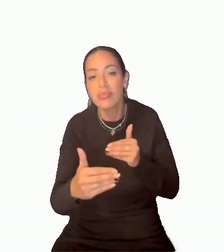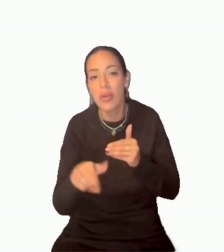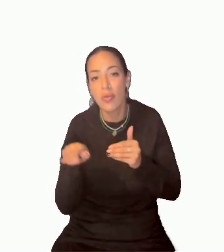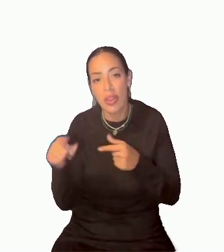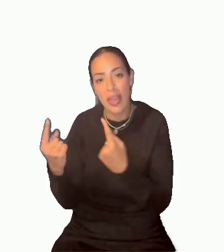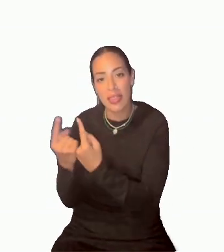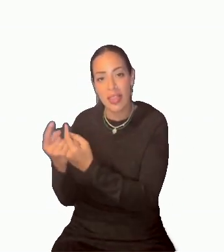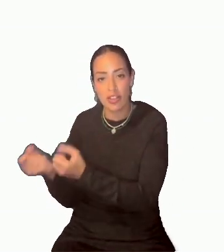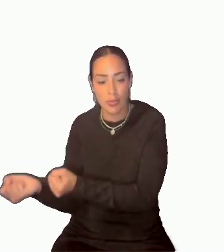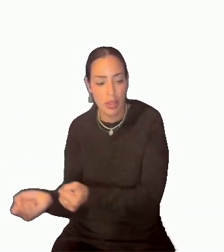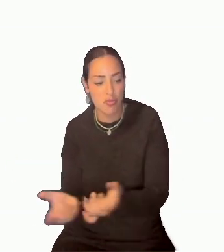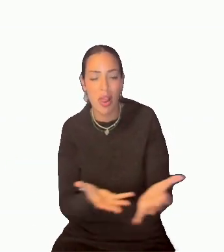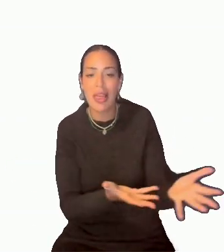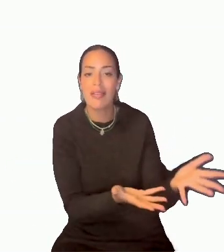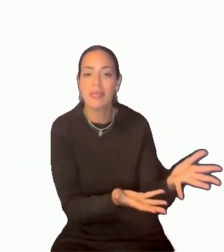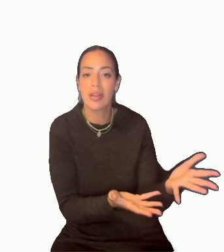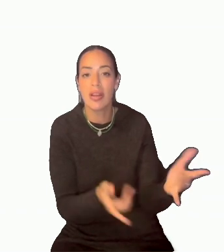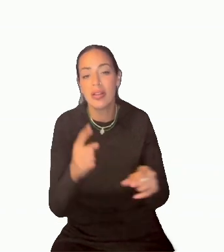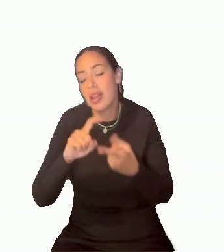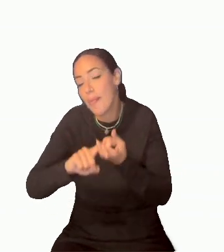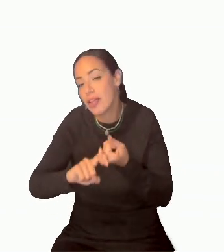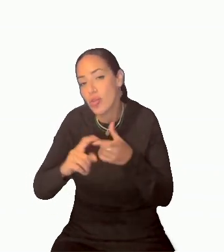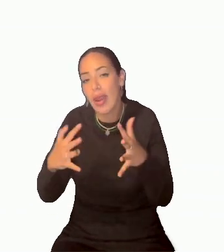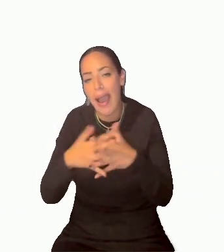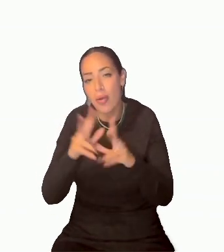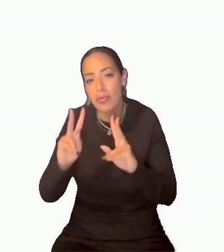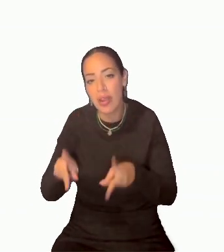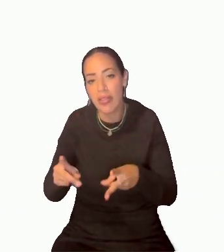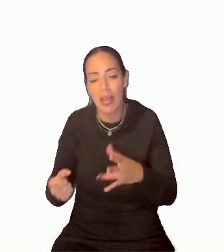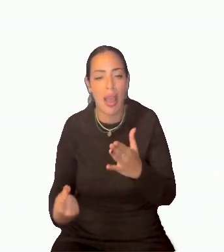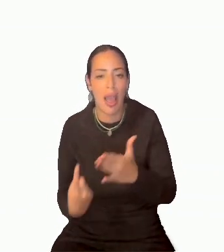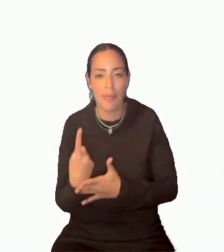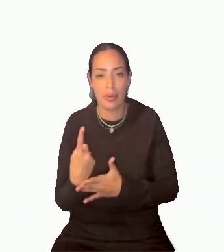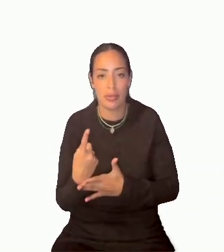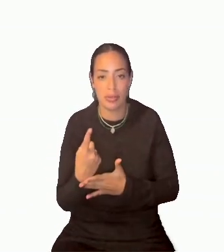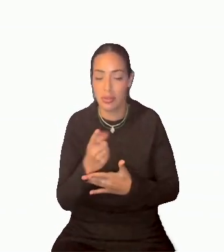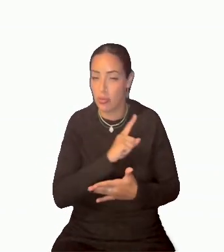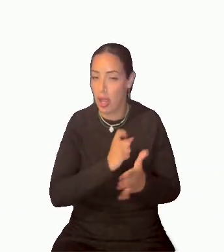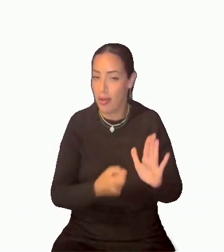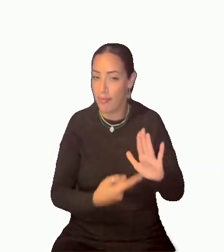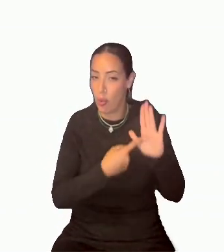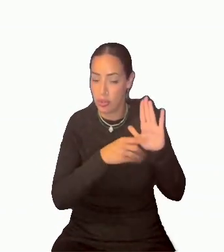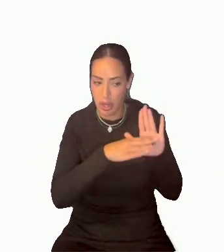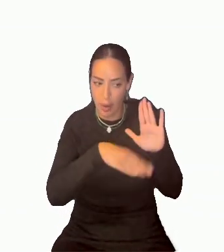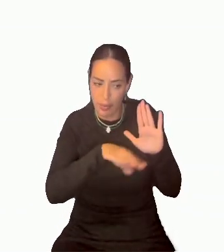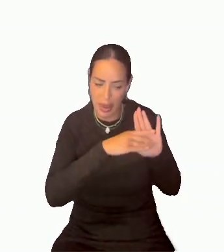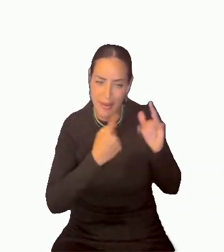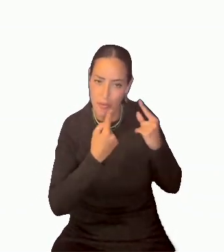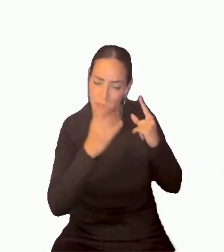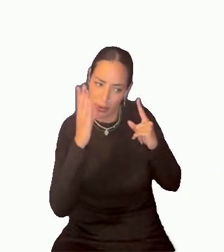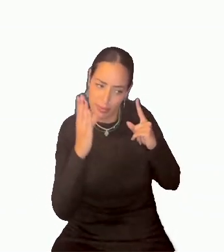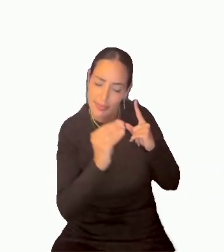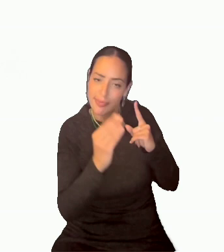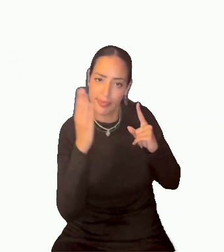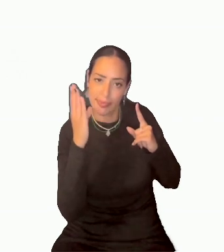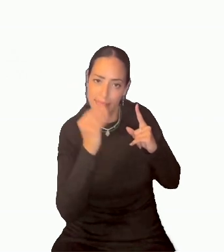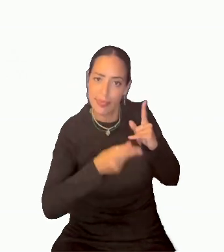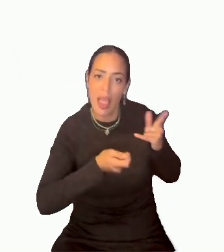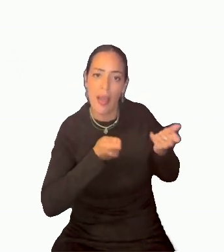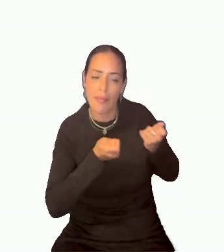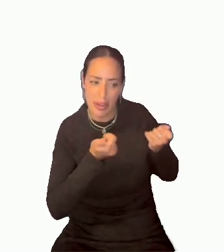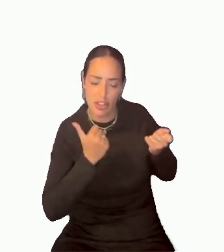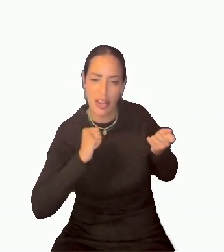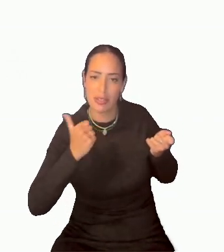on the circumstances of the death, and so it's essential to provide up-to-date information and to offer explanations in relation to any of